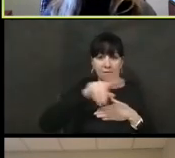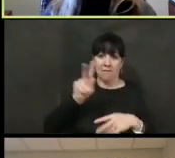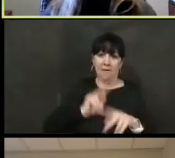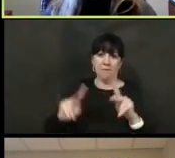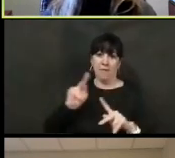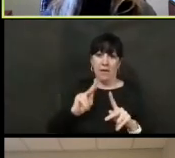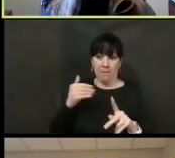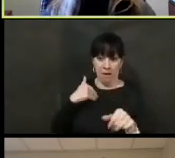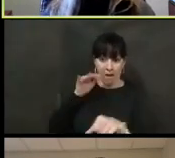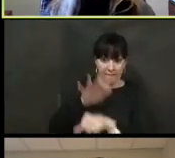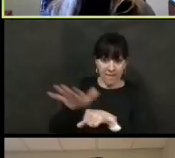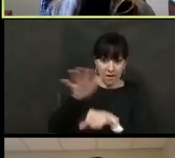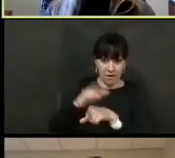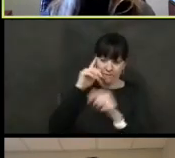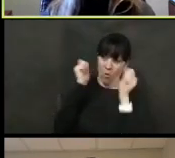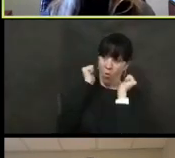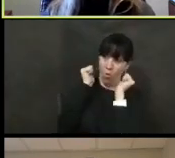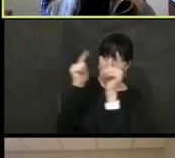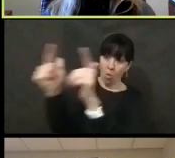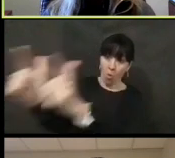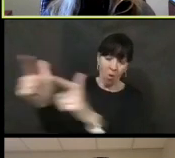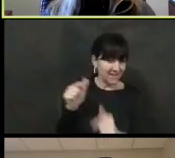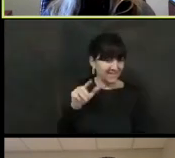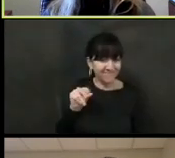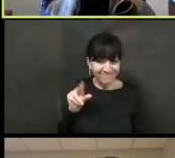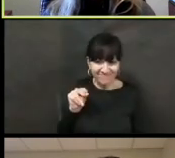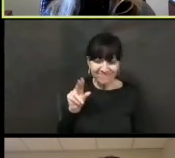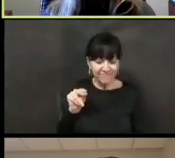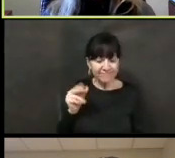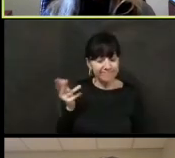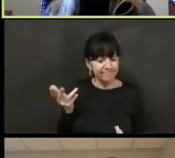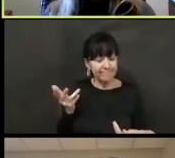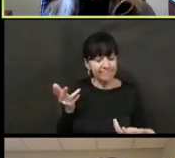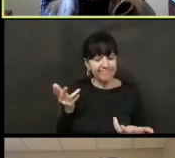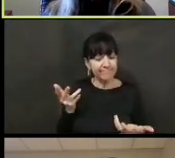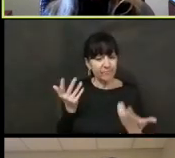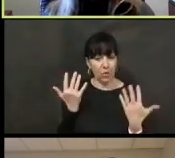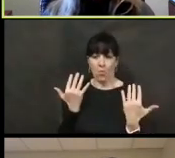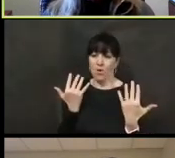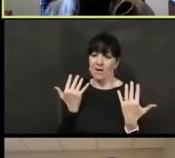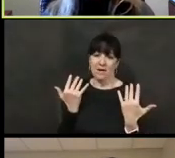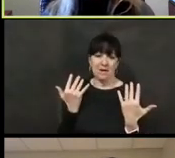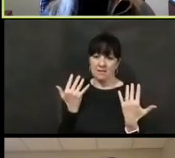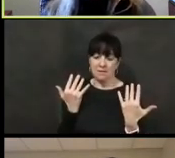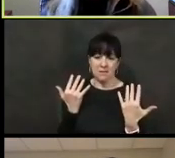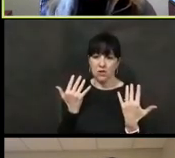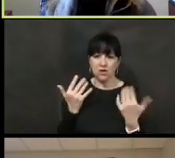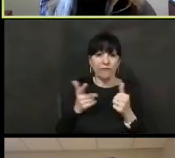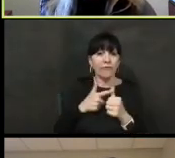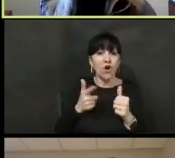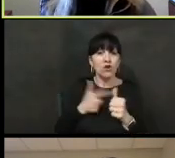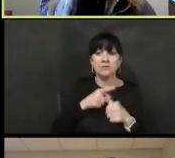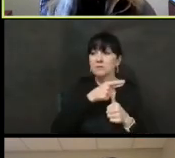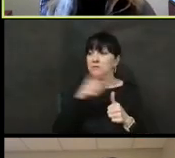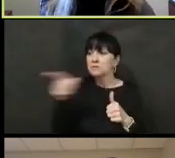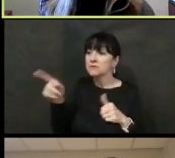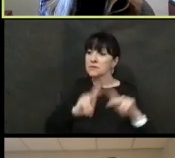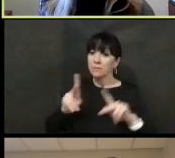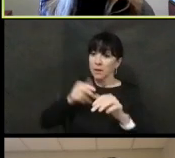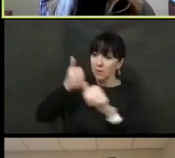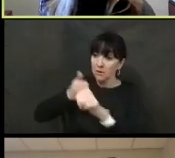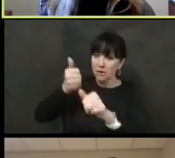testing until we know that, everybody with symptoms is able to be tested. In fact, we